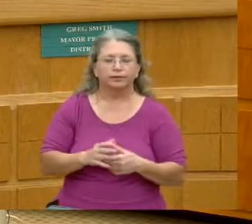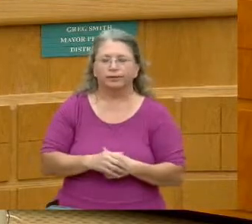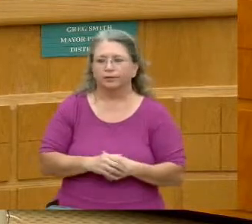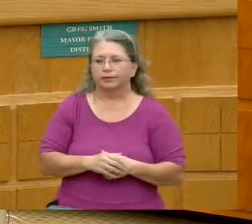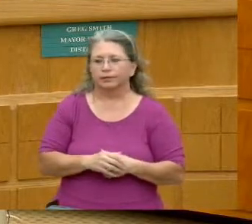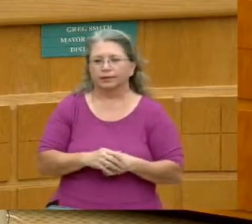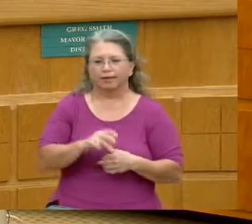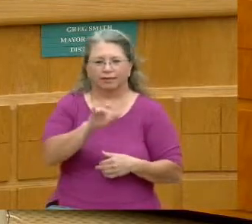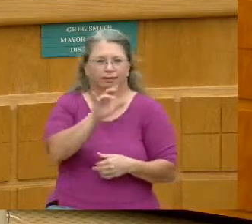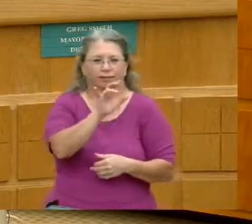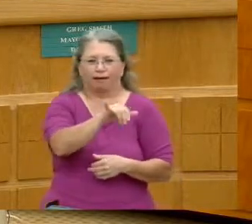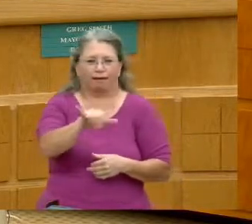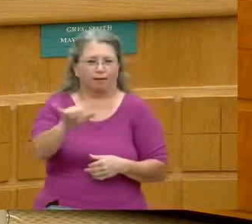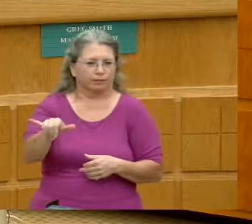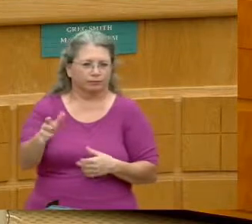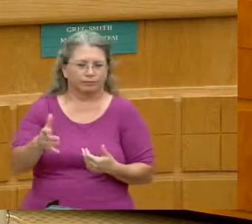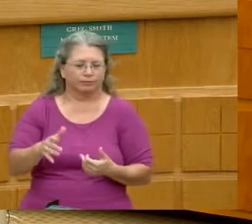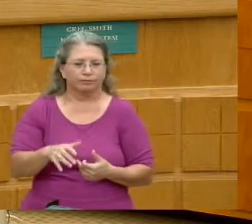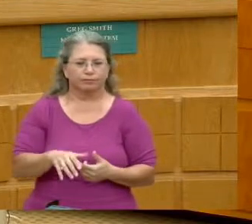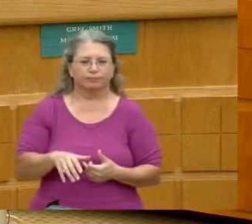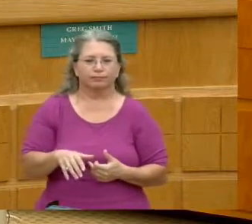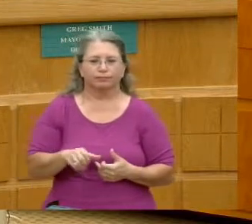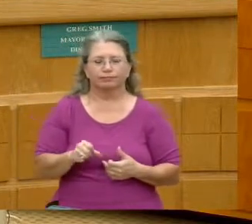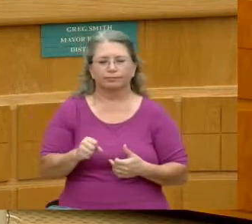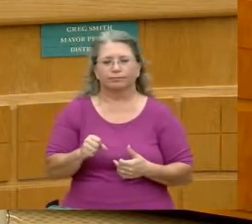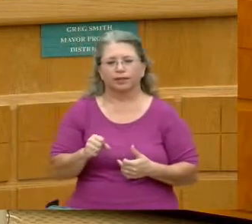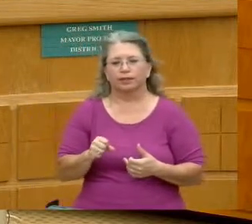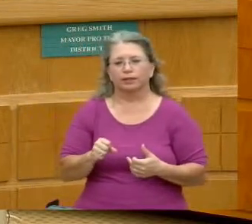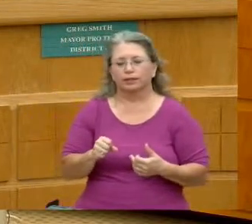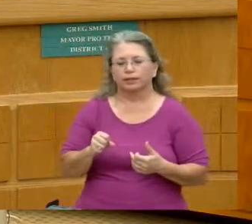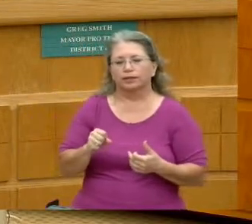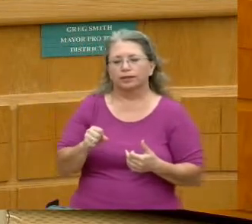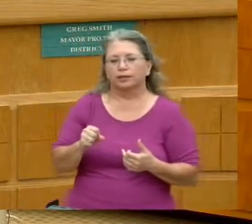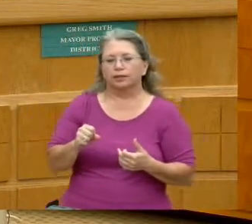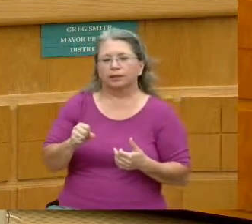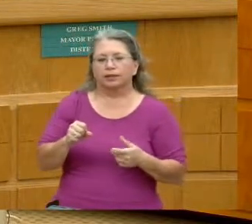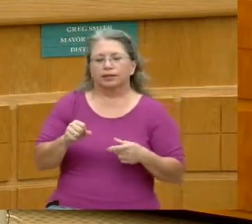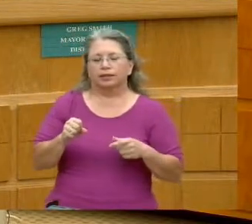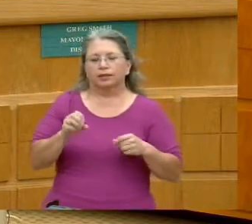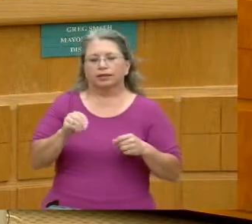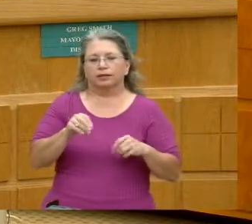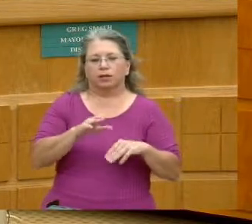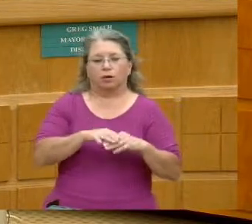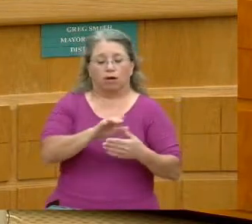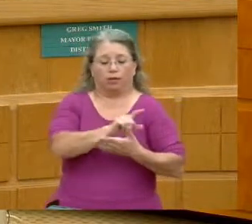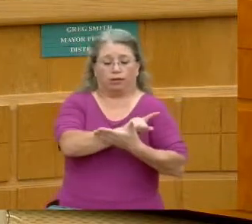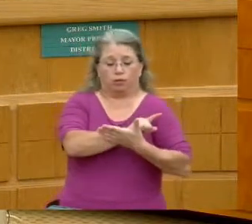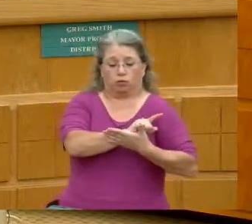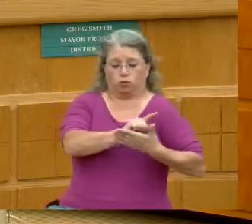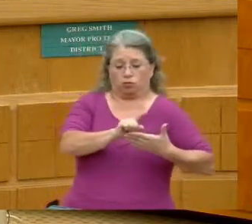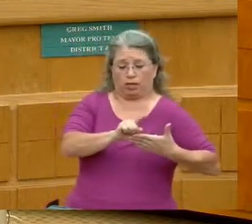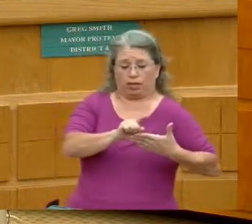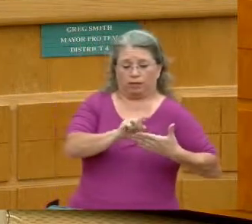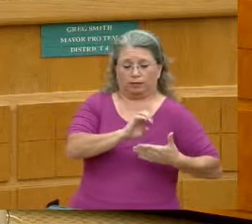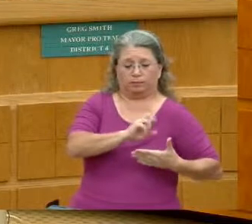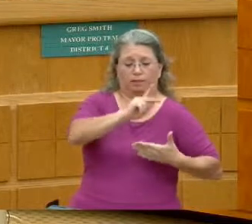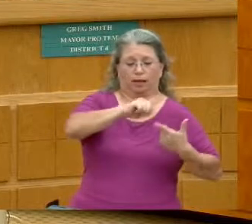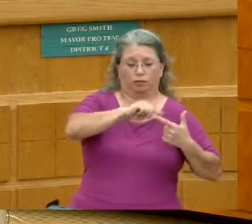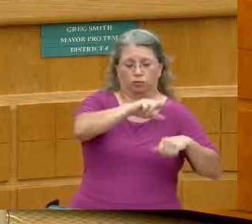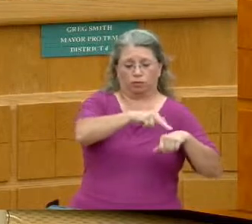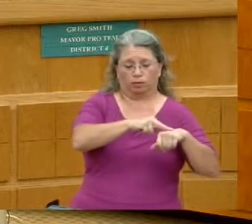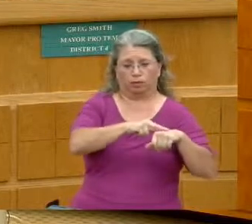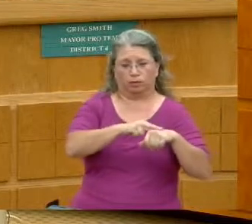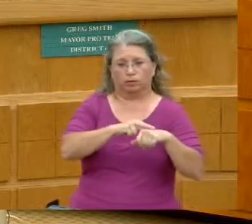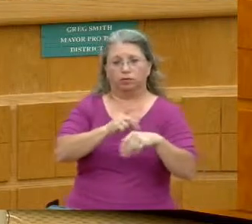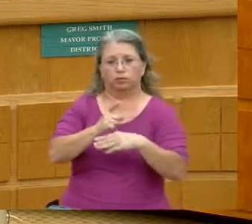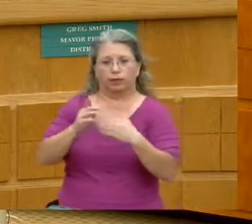higher than it is. So at least on the weekdays, luckily it's not all the way back up to normal, but both of these have